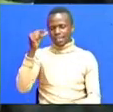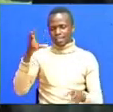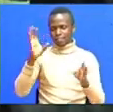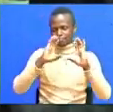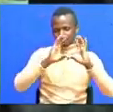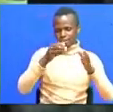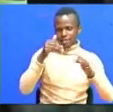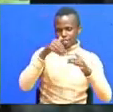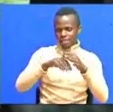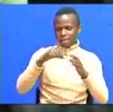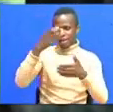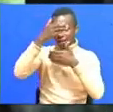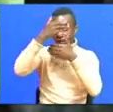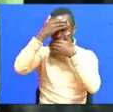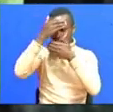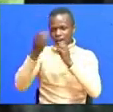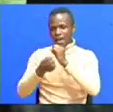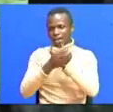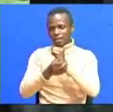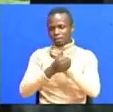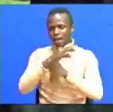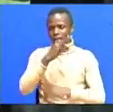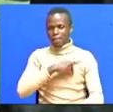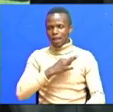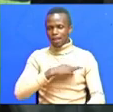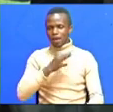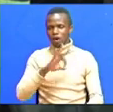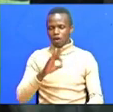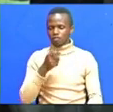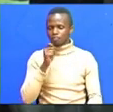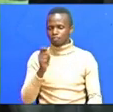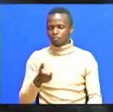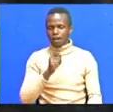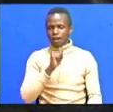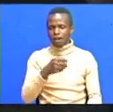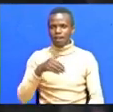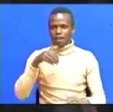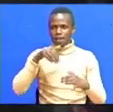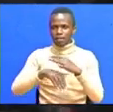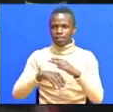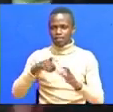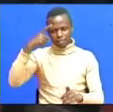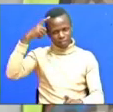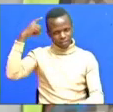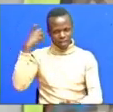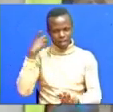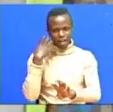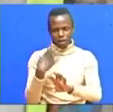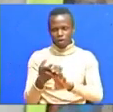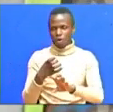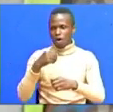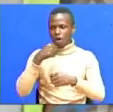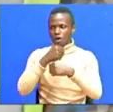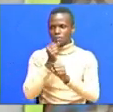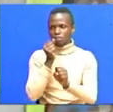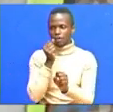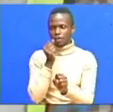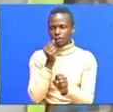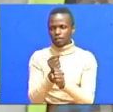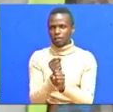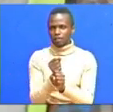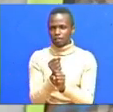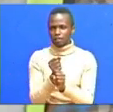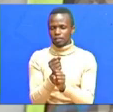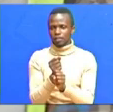Cameroon, explained the benefits of the biofertilizer and charcoal they are making. Mais notre engrais est un